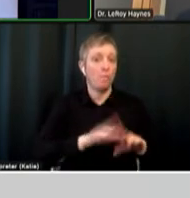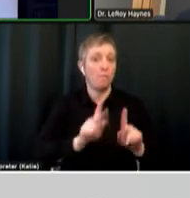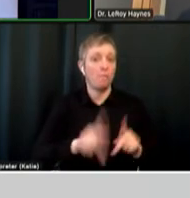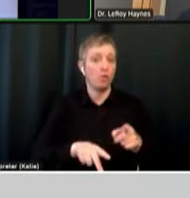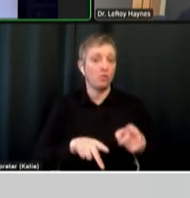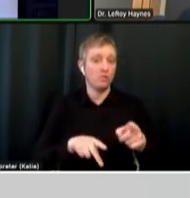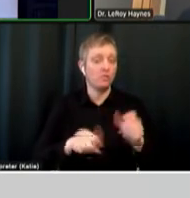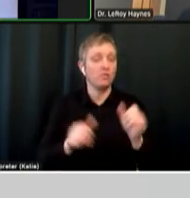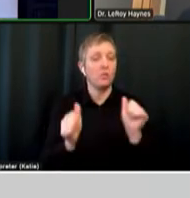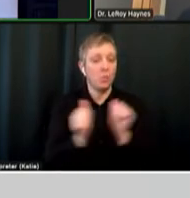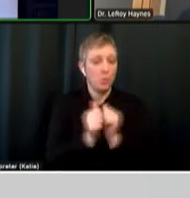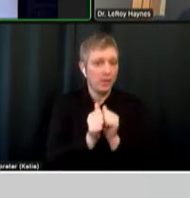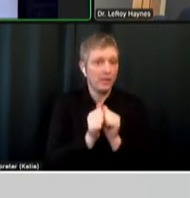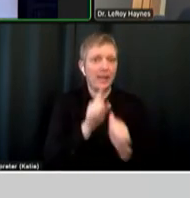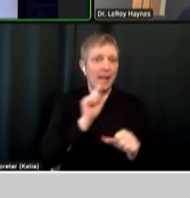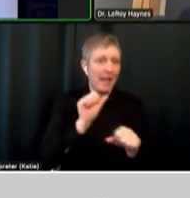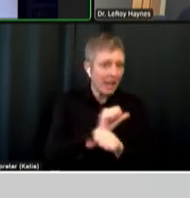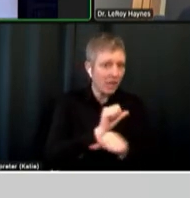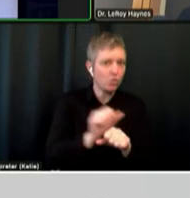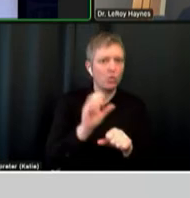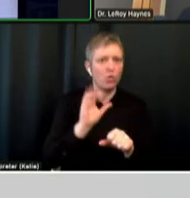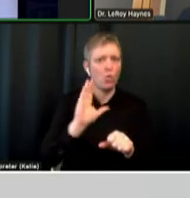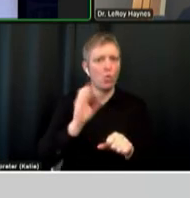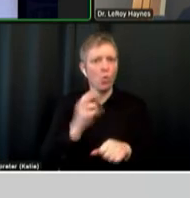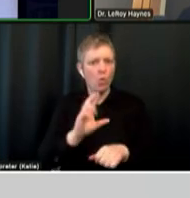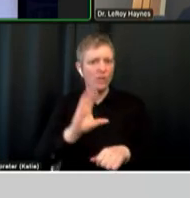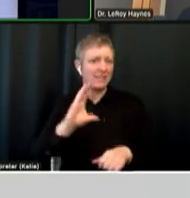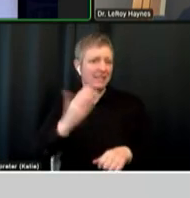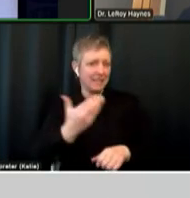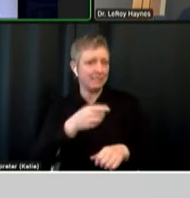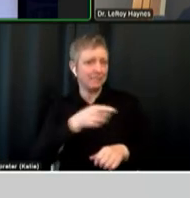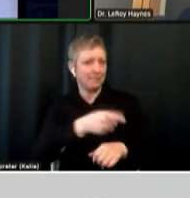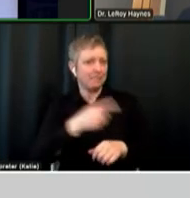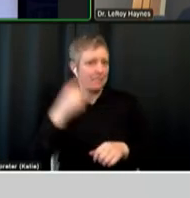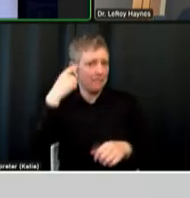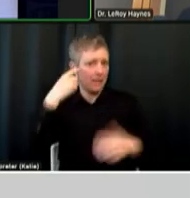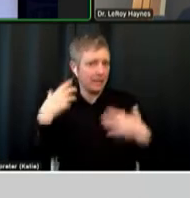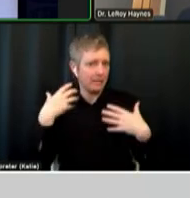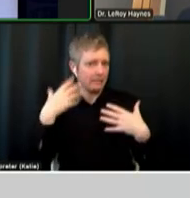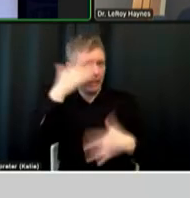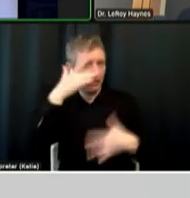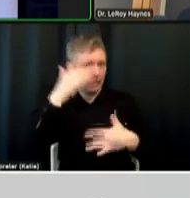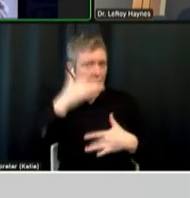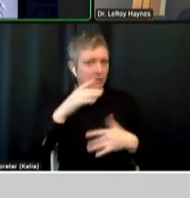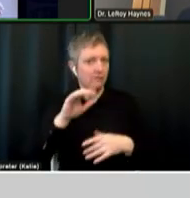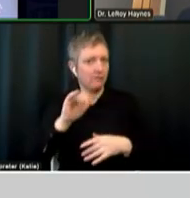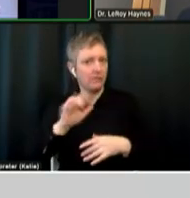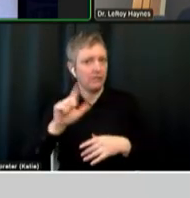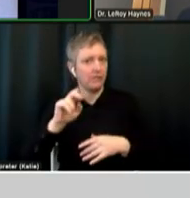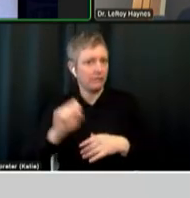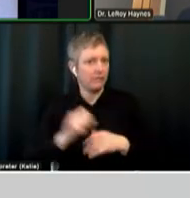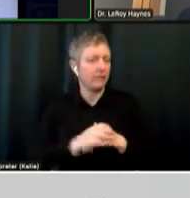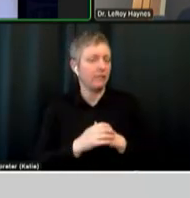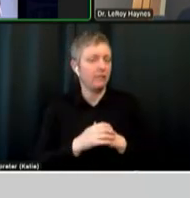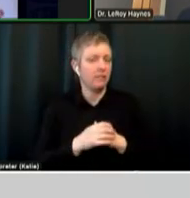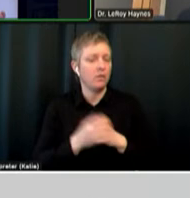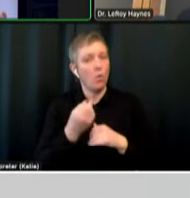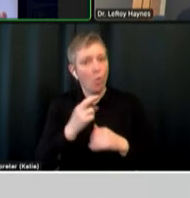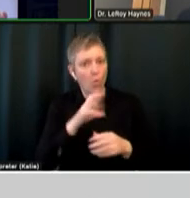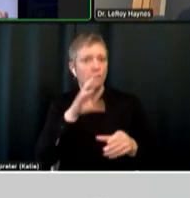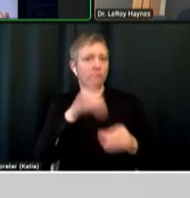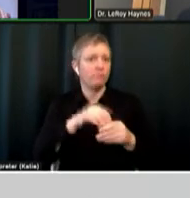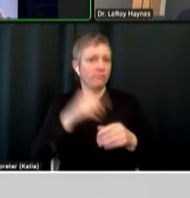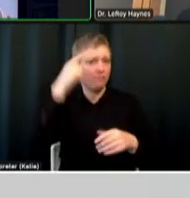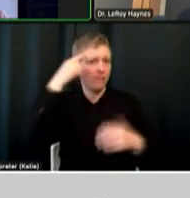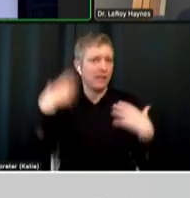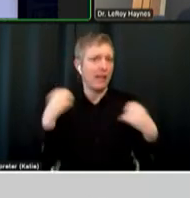perceived mental illness, that is considered a category 2 use of force, or who are in a mental health crisis. And then any strike